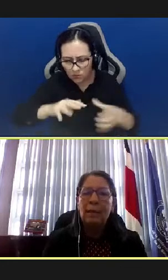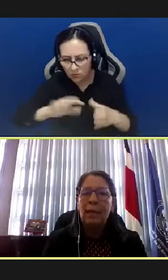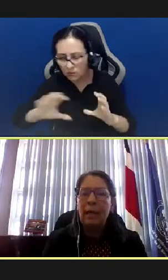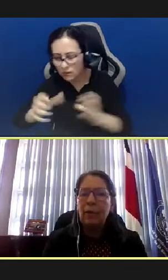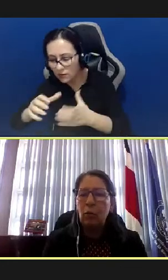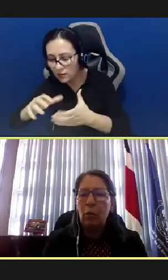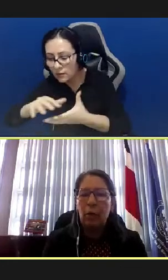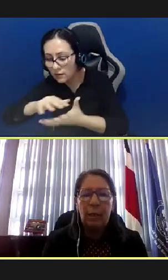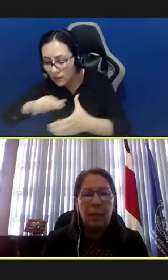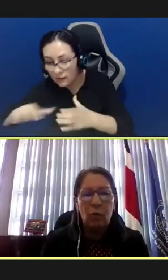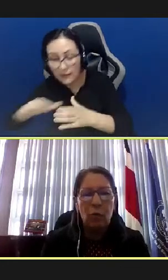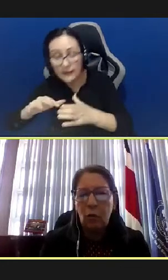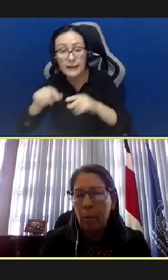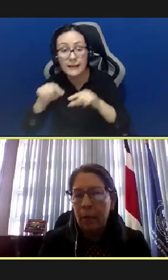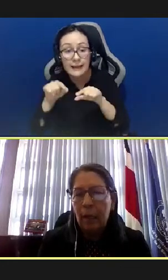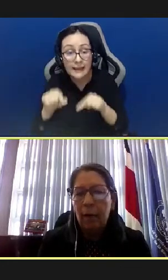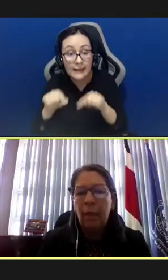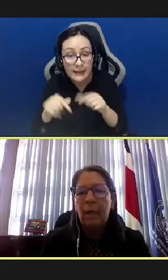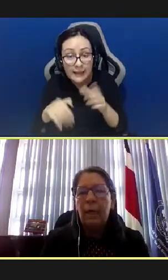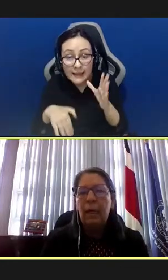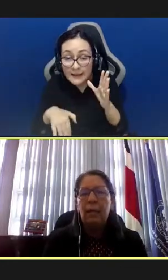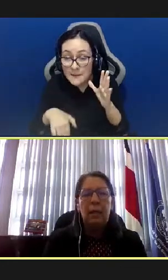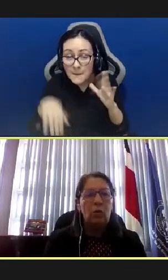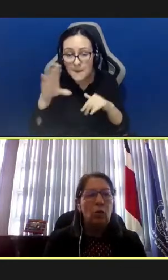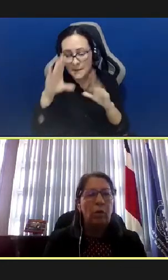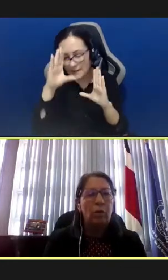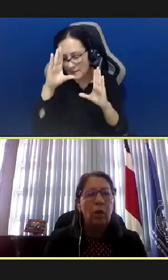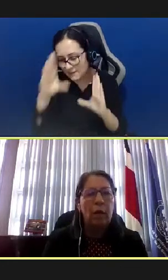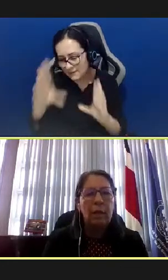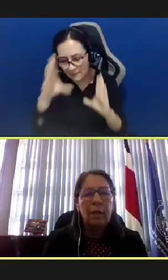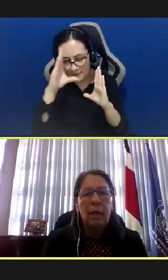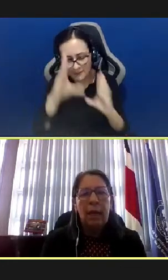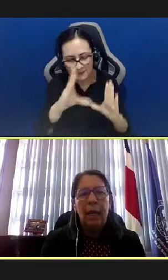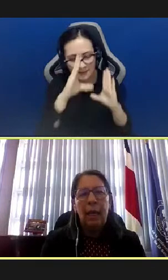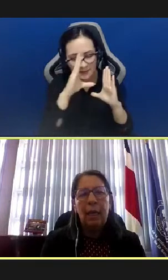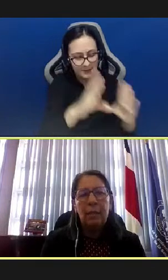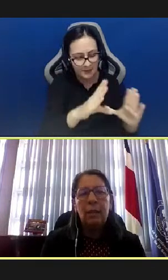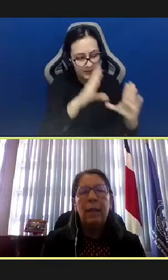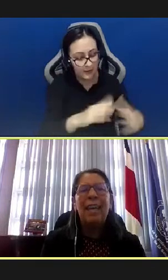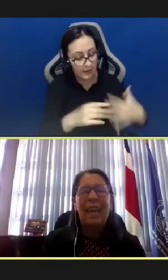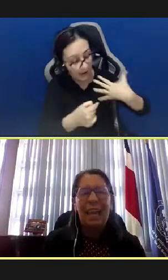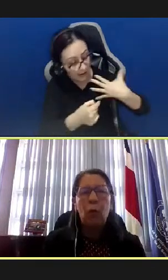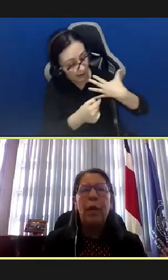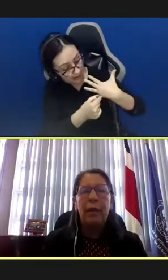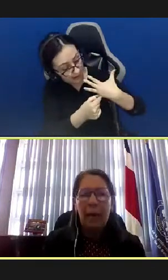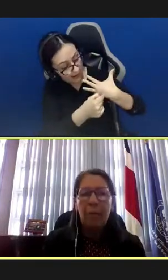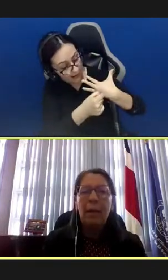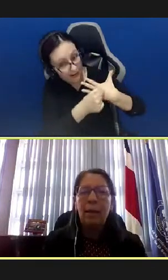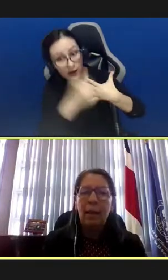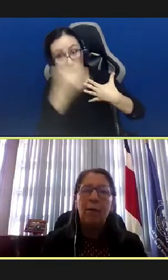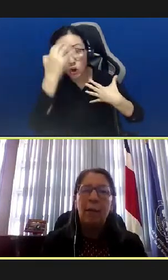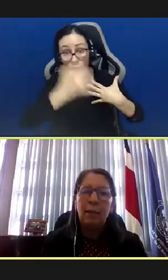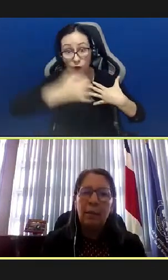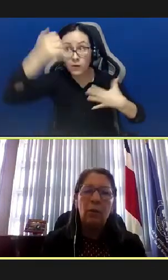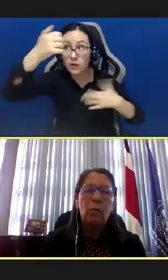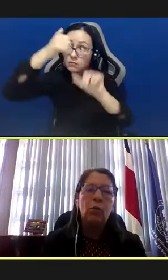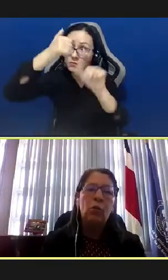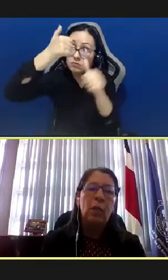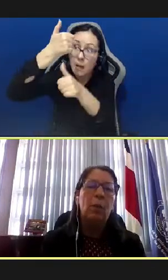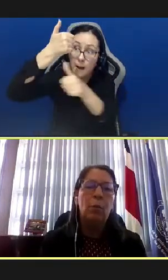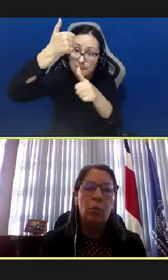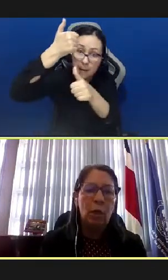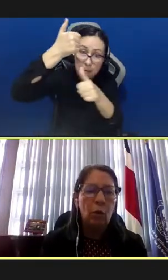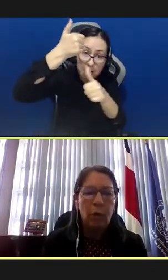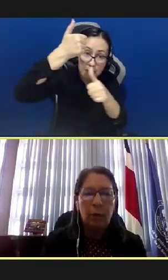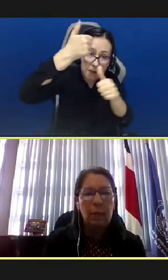guidelines for providing services for women who are subject to violence, as well as domestic abuse,